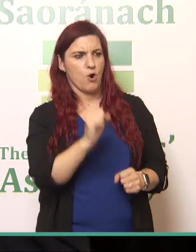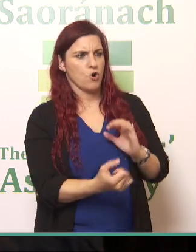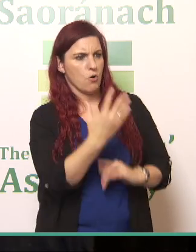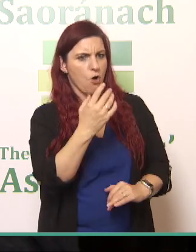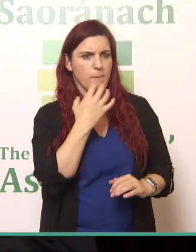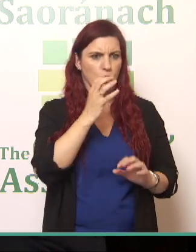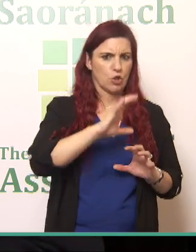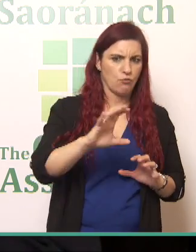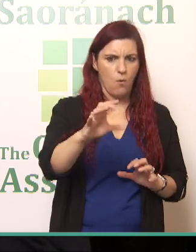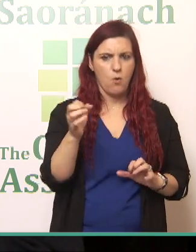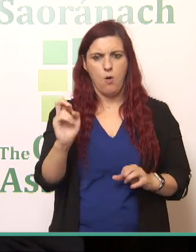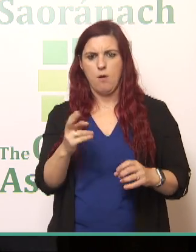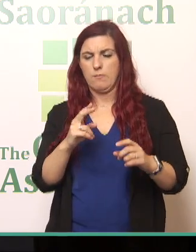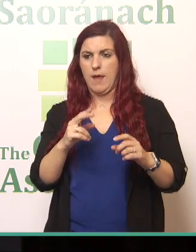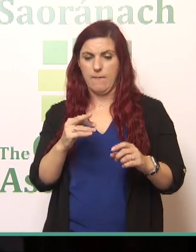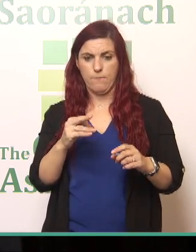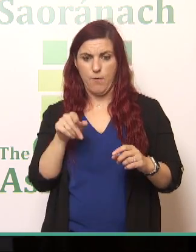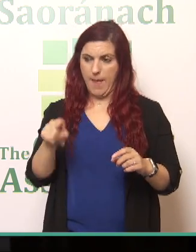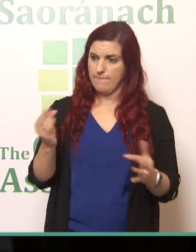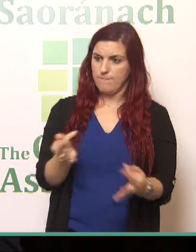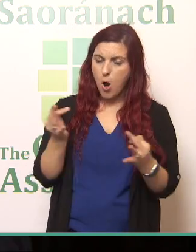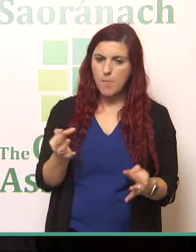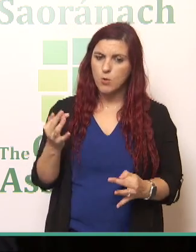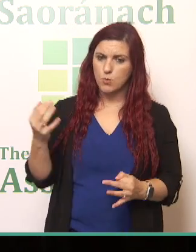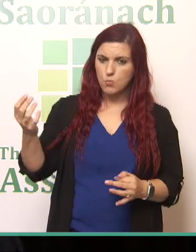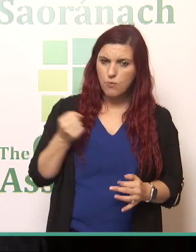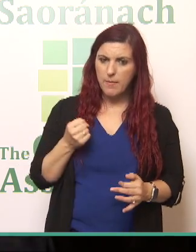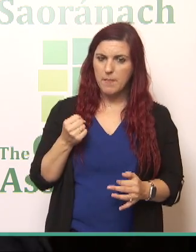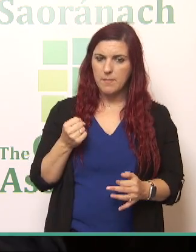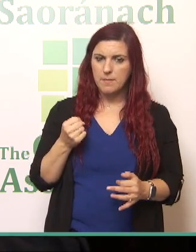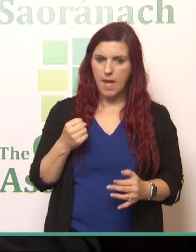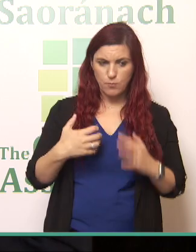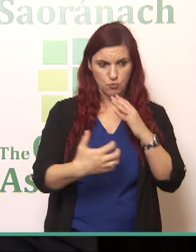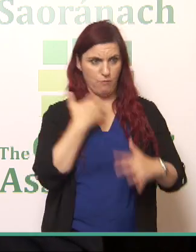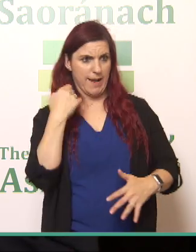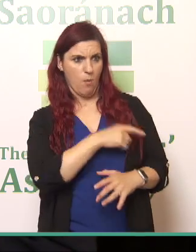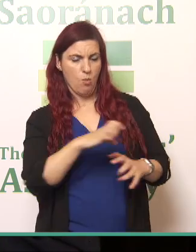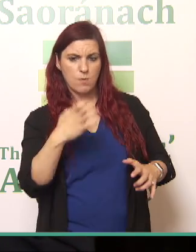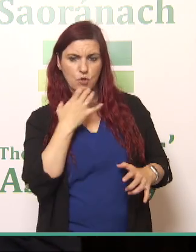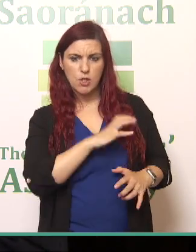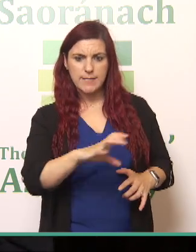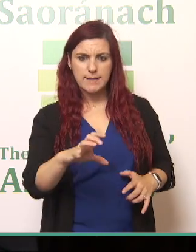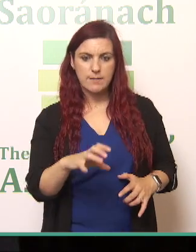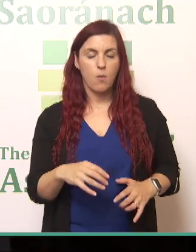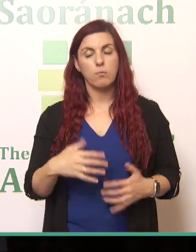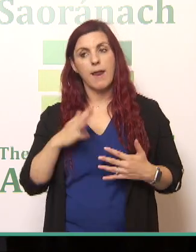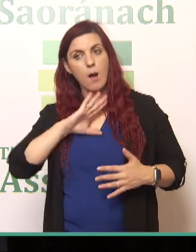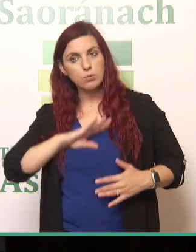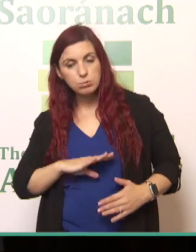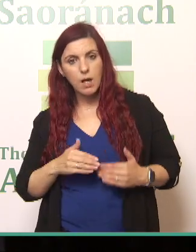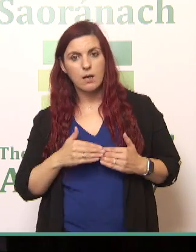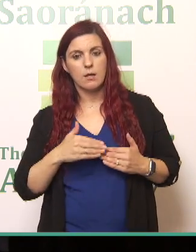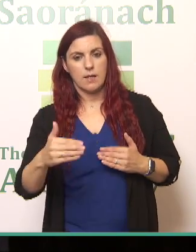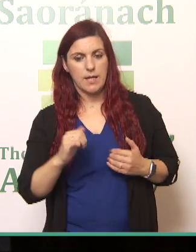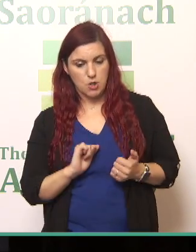somewhere. And for him or her to draw down their payment, they would have to drag those out. Thankfully, as we move forward, you know,